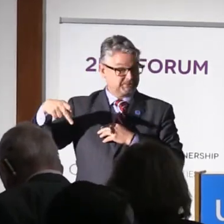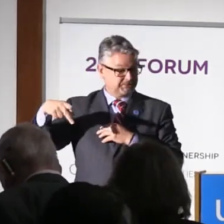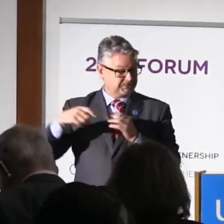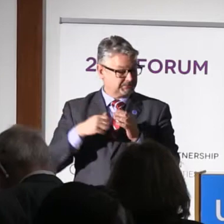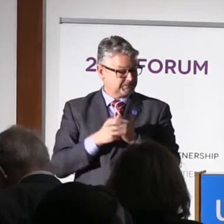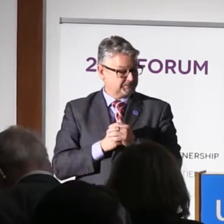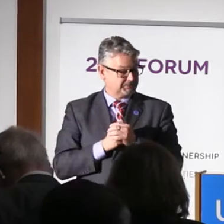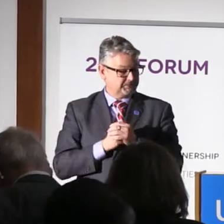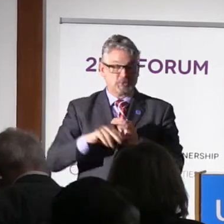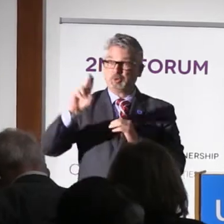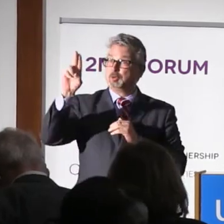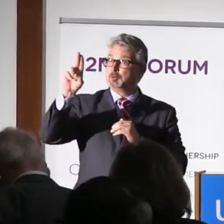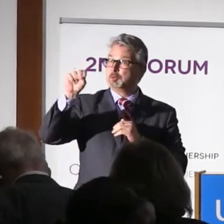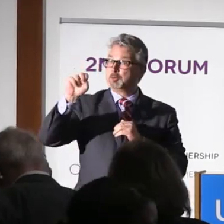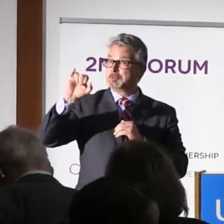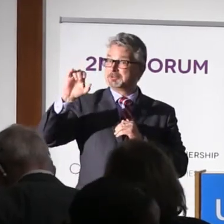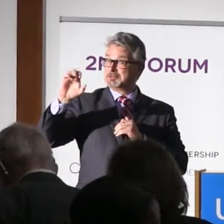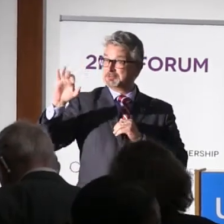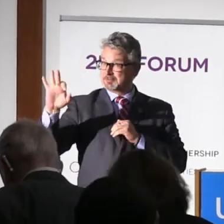UNDP,